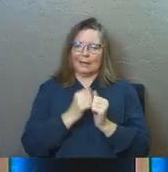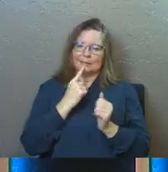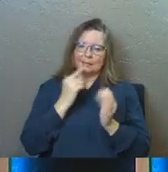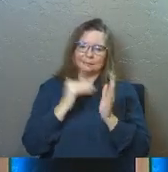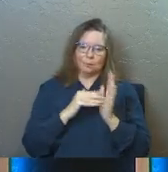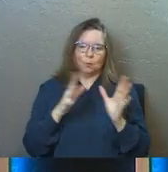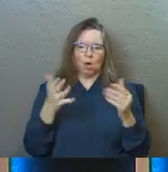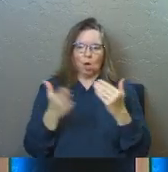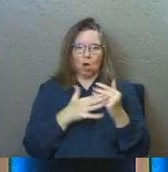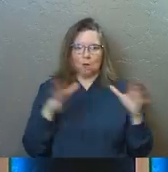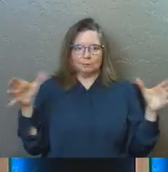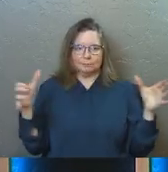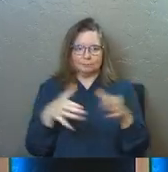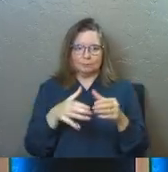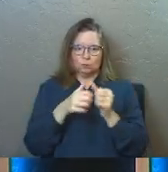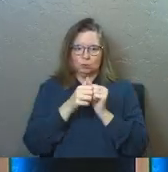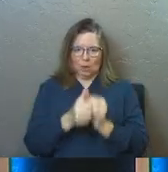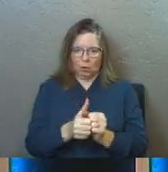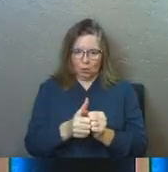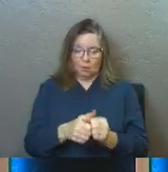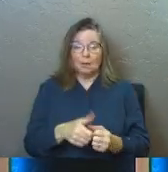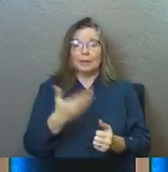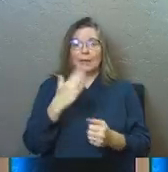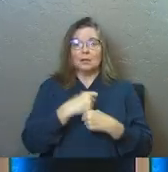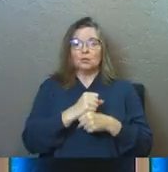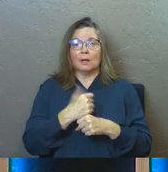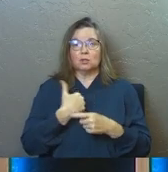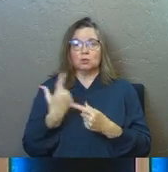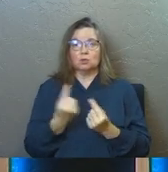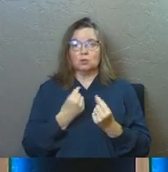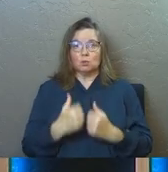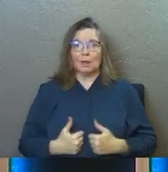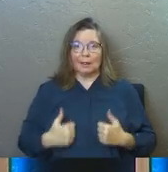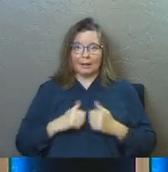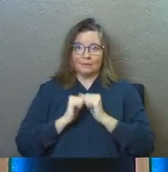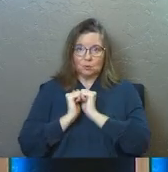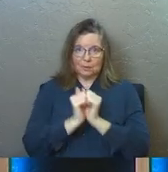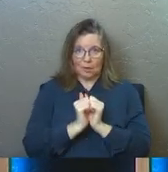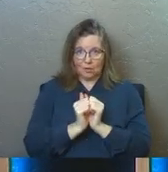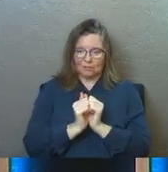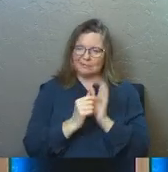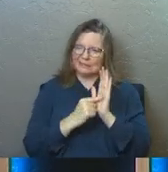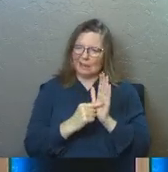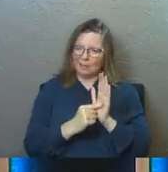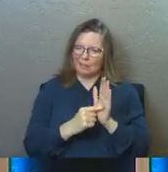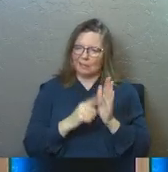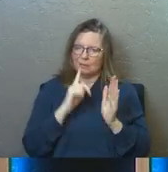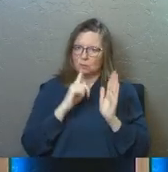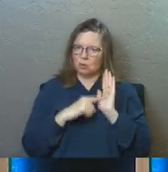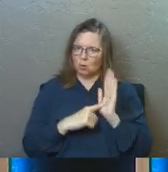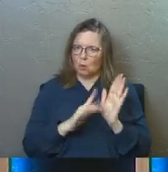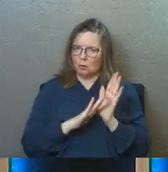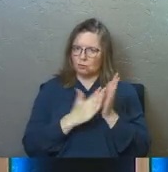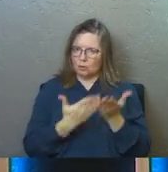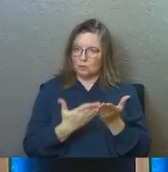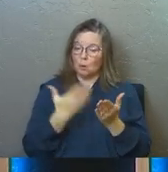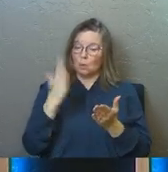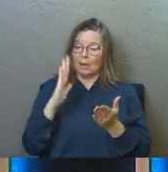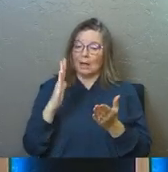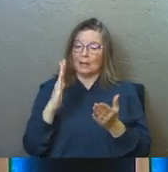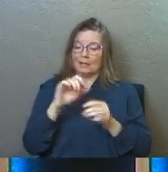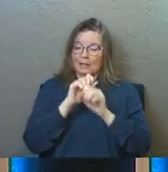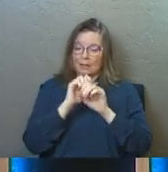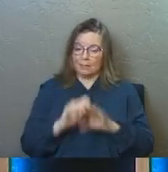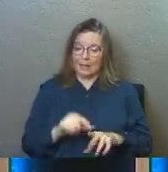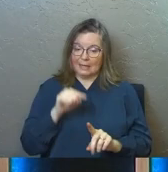saying that we are called together. God has created us to do life with one another. And I'll give you a couple of examples that we see in Scripture where God just,